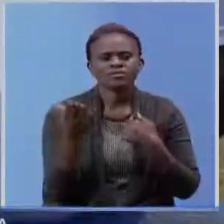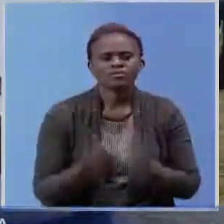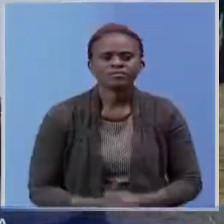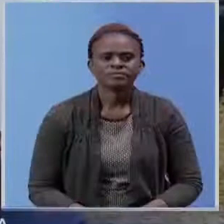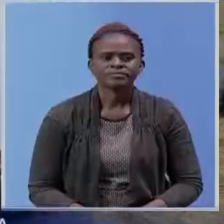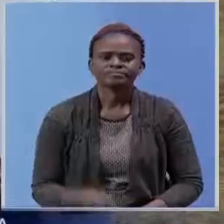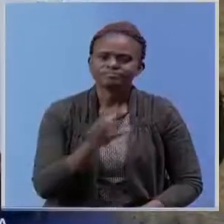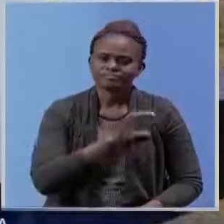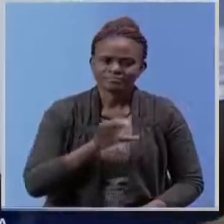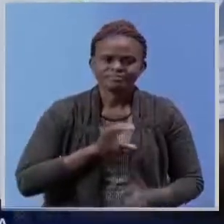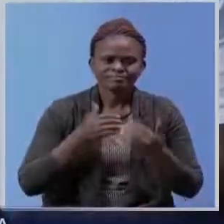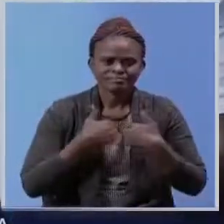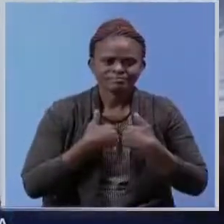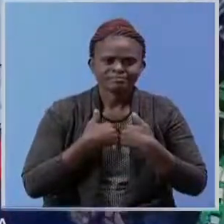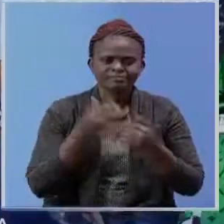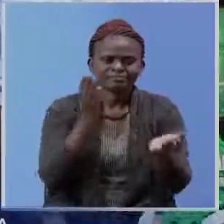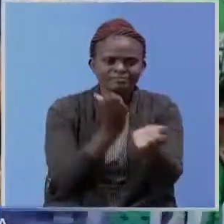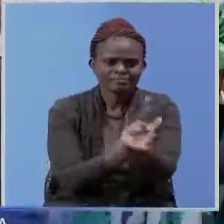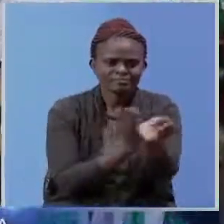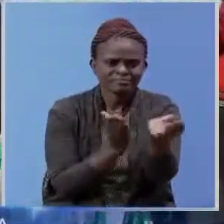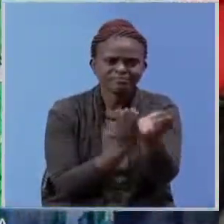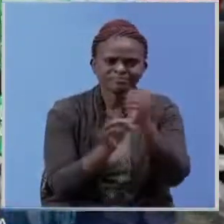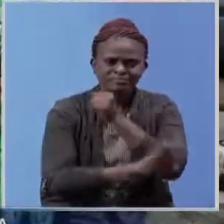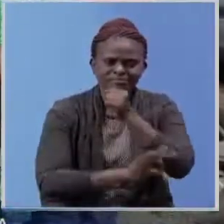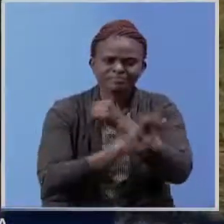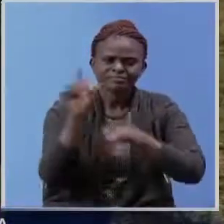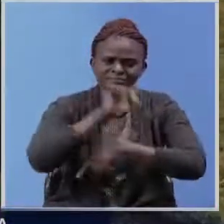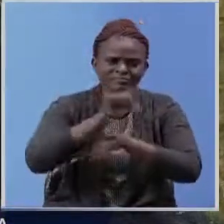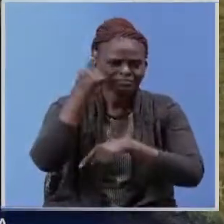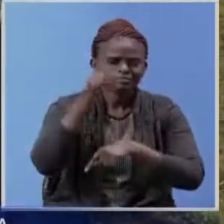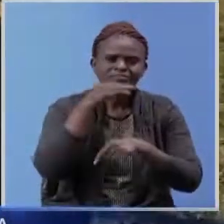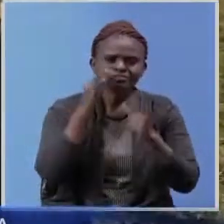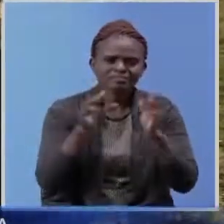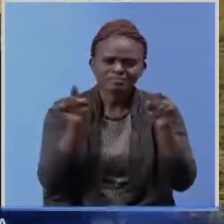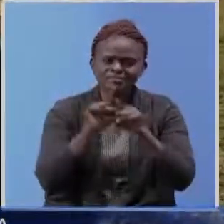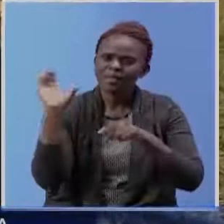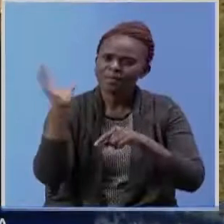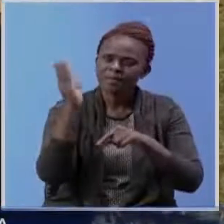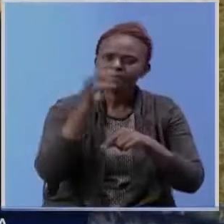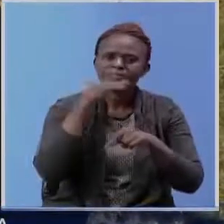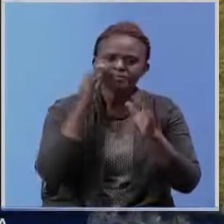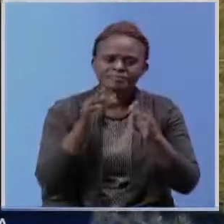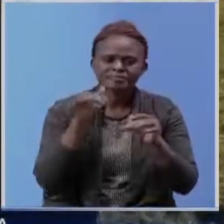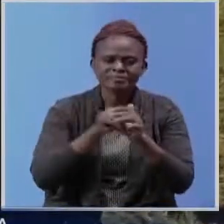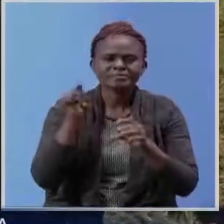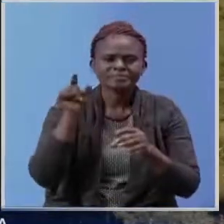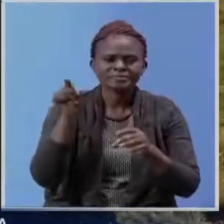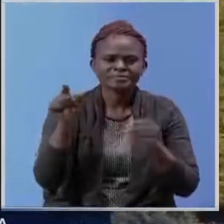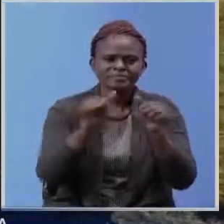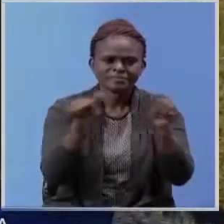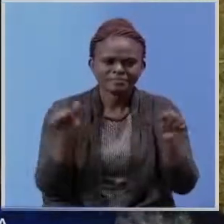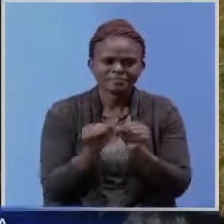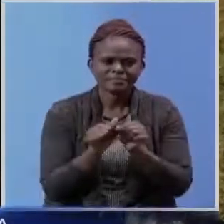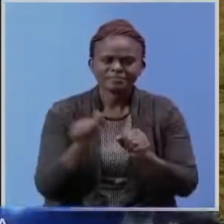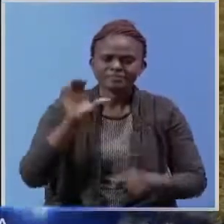The company held its inaugural cassava crop field day for the outgrower farmers. And addressing the farmers at the Anchor Farm in Chitondo area,